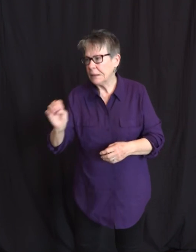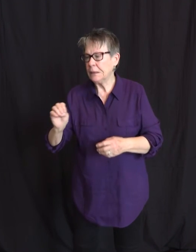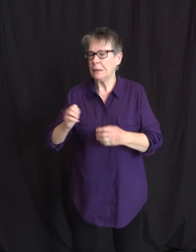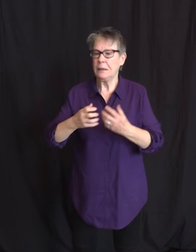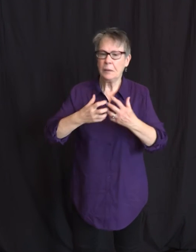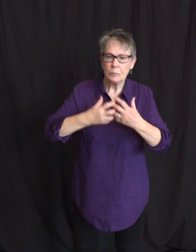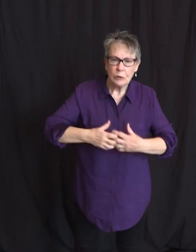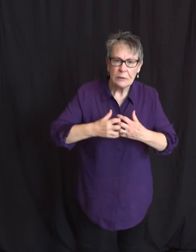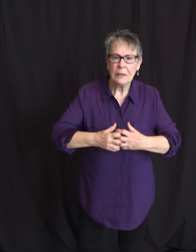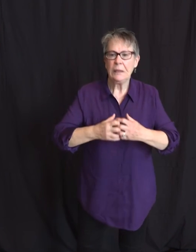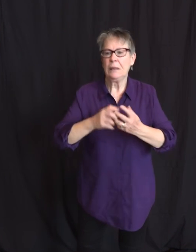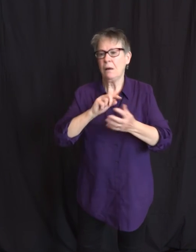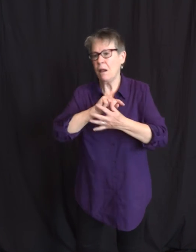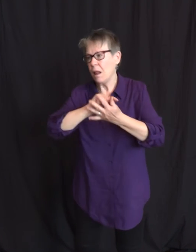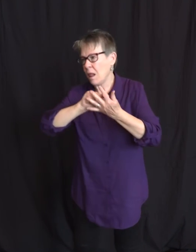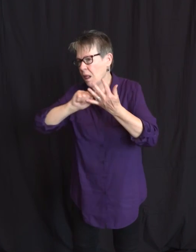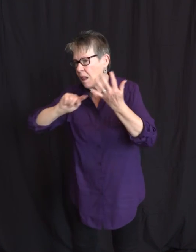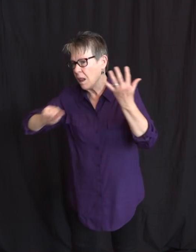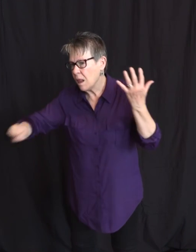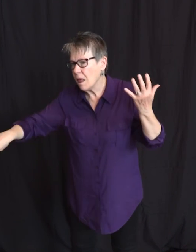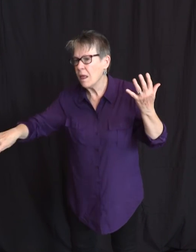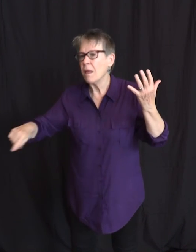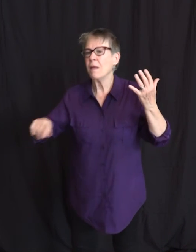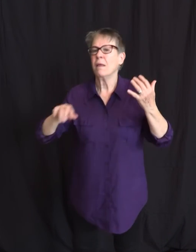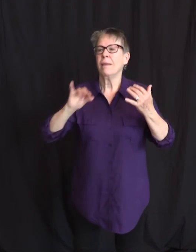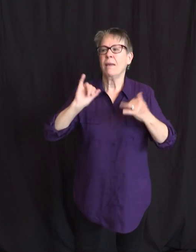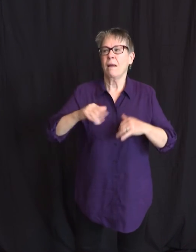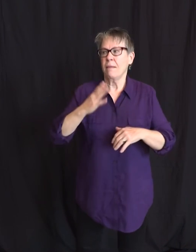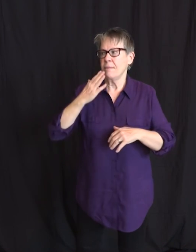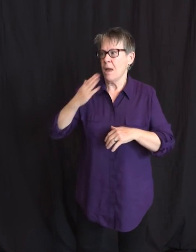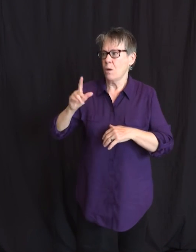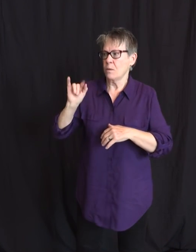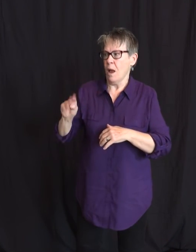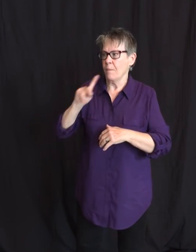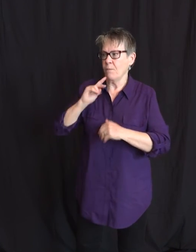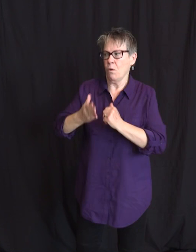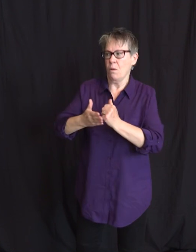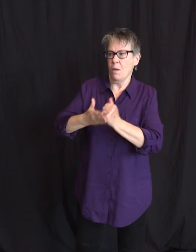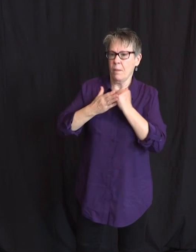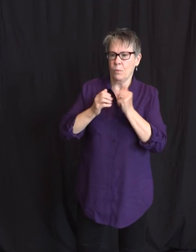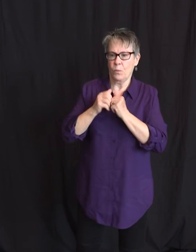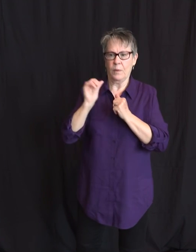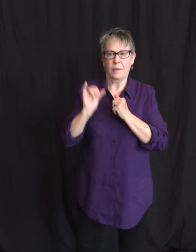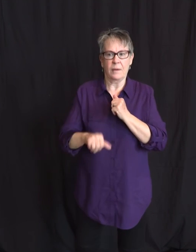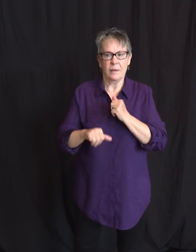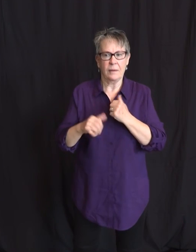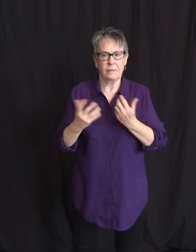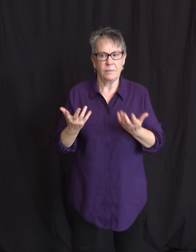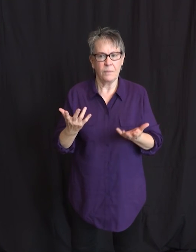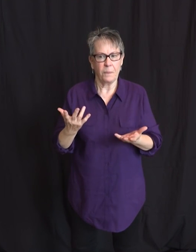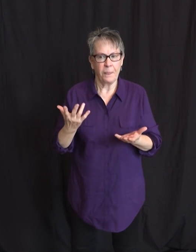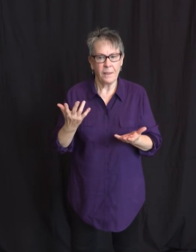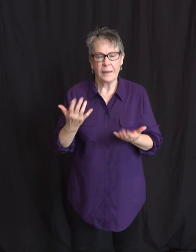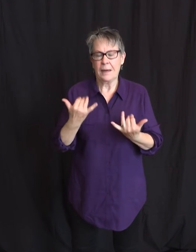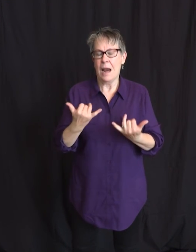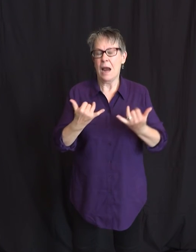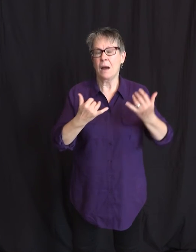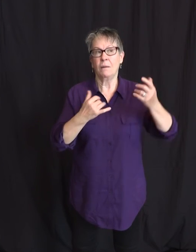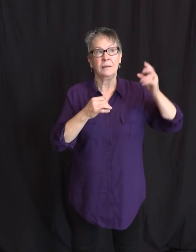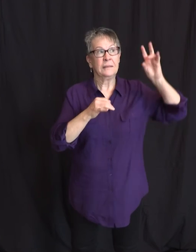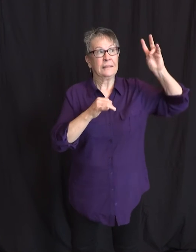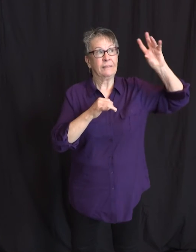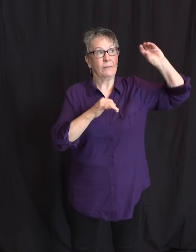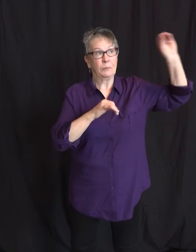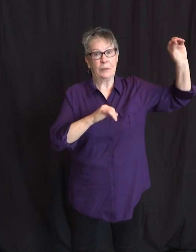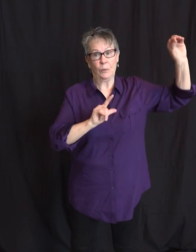That's something, again, I want to thank you for your help in getting that needle shifted from 75-25. We're not there yet. We need to keep pounding away, and